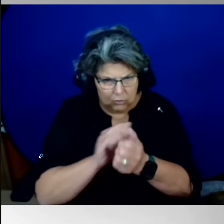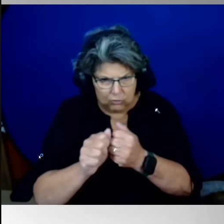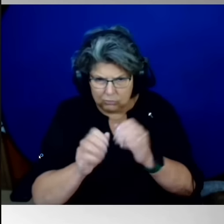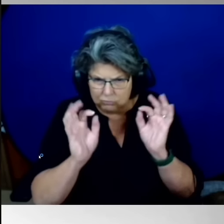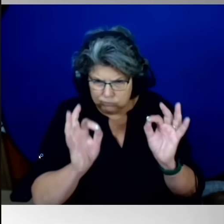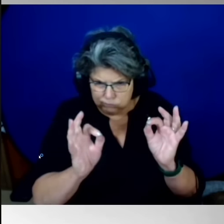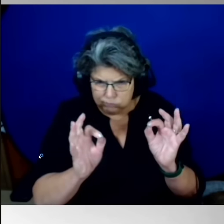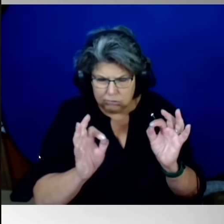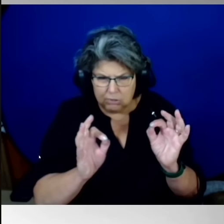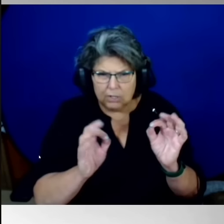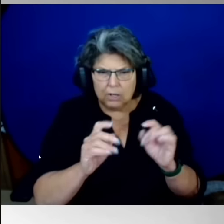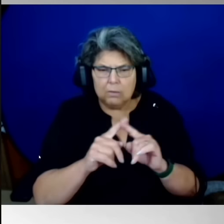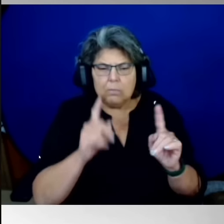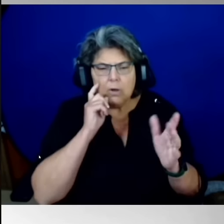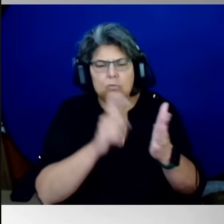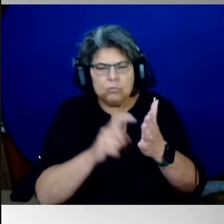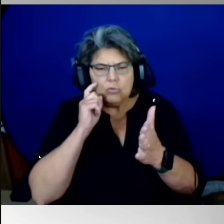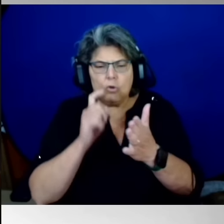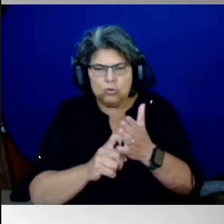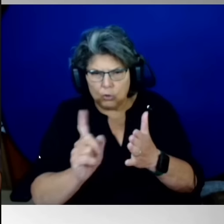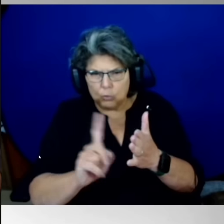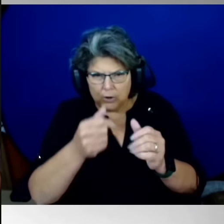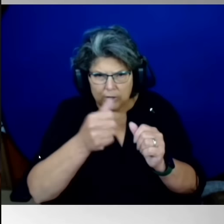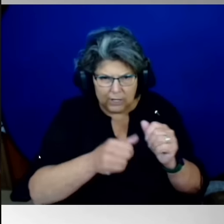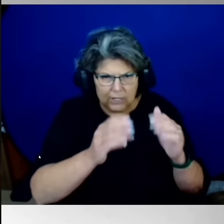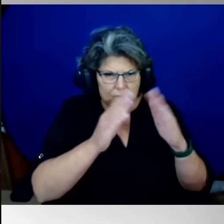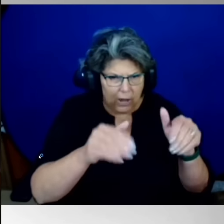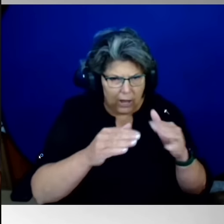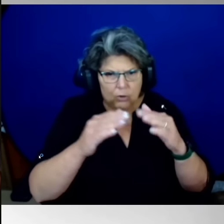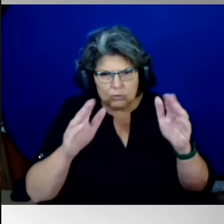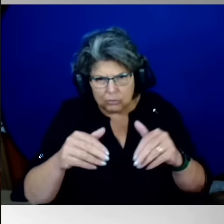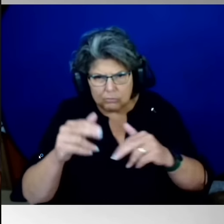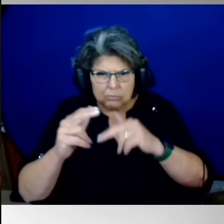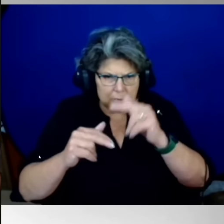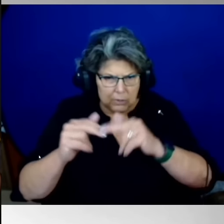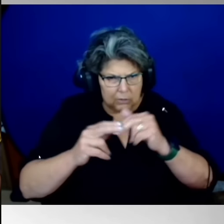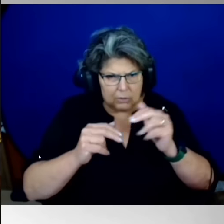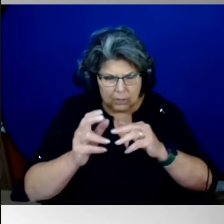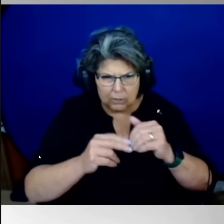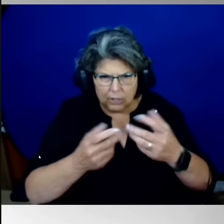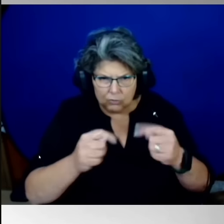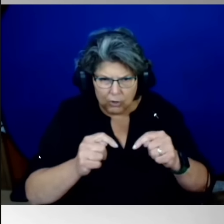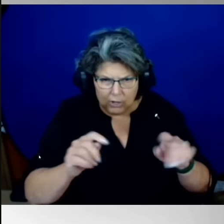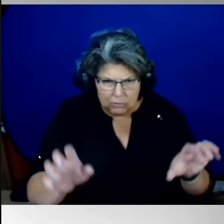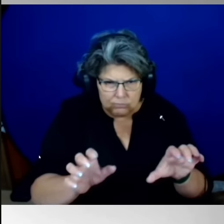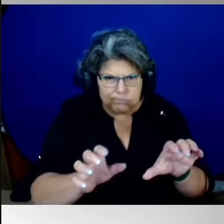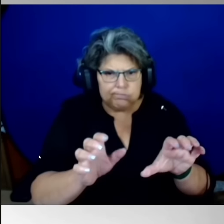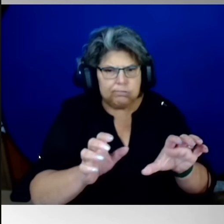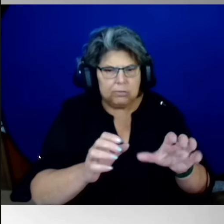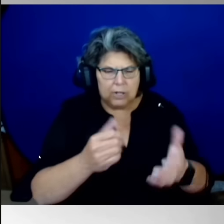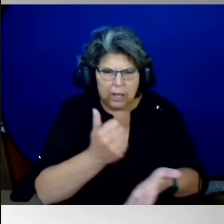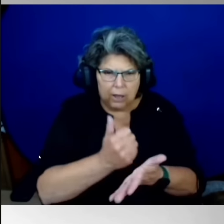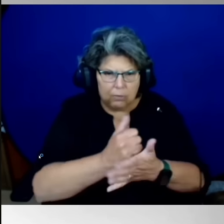But we're identifying where they are and actively preparing the structures and putting in contingency lines to protect